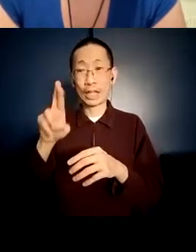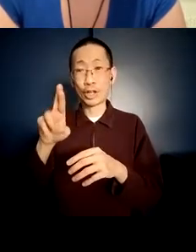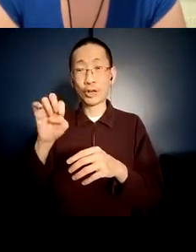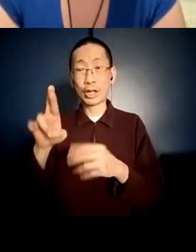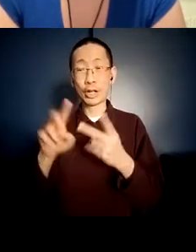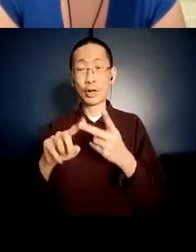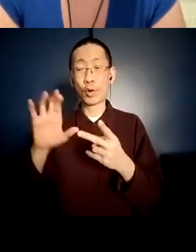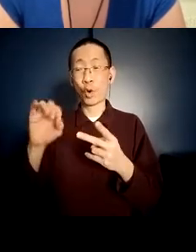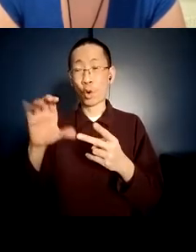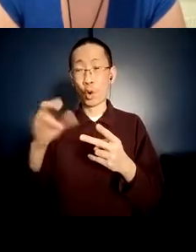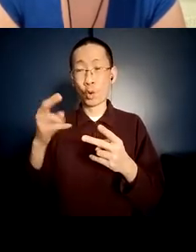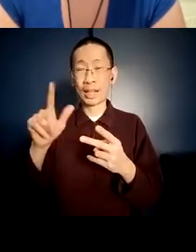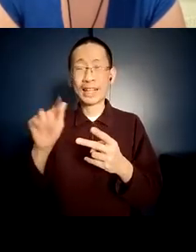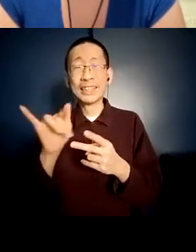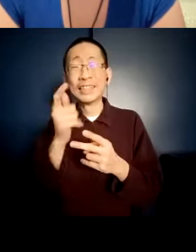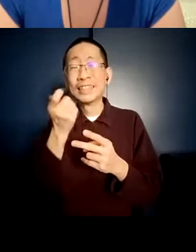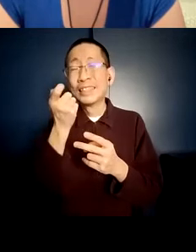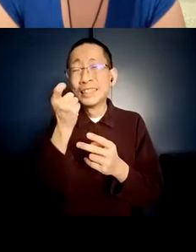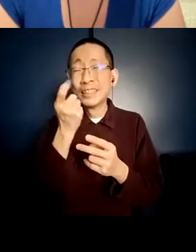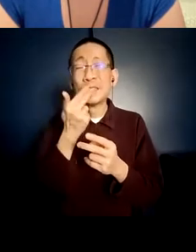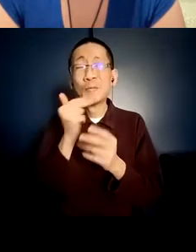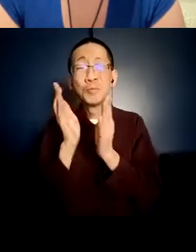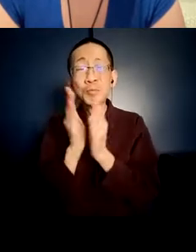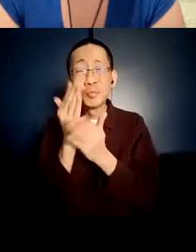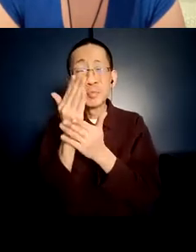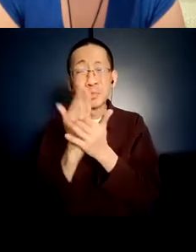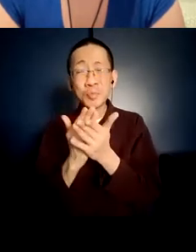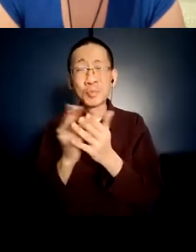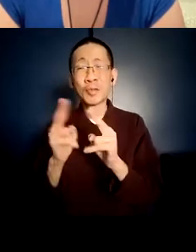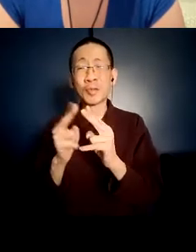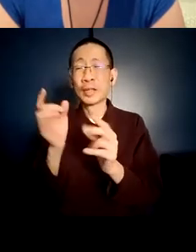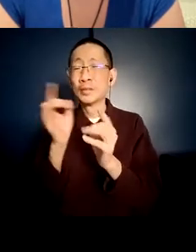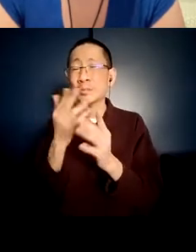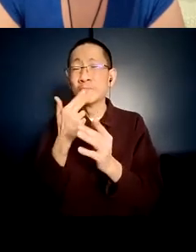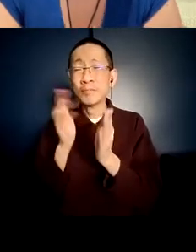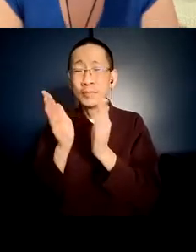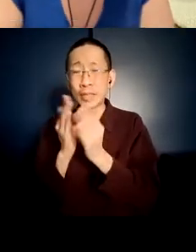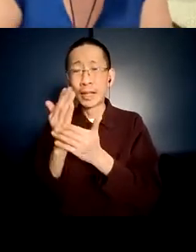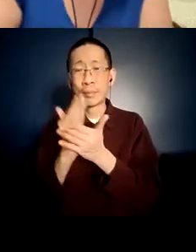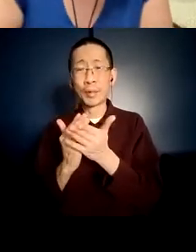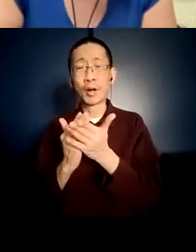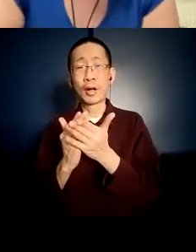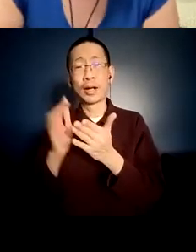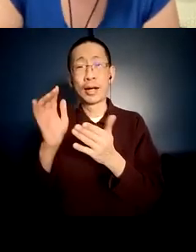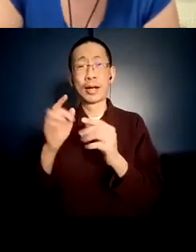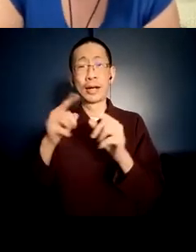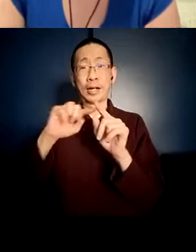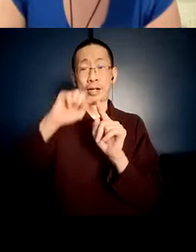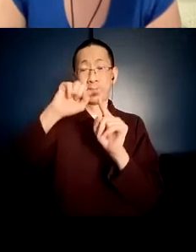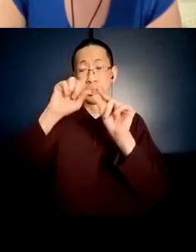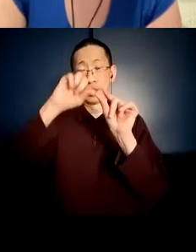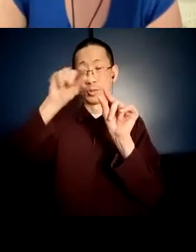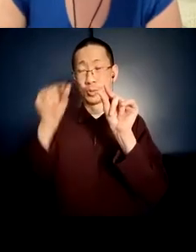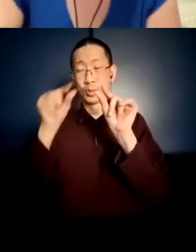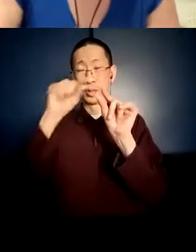is this tiny part right here, this very tiny curled part. That part is called the